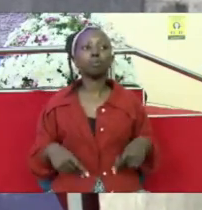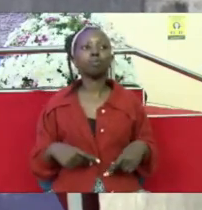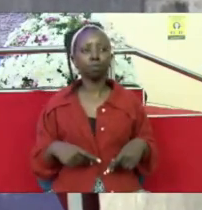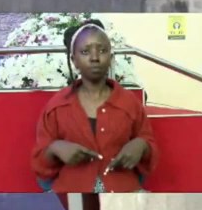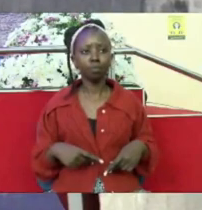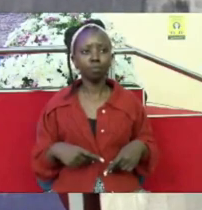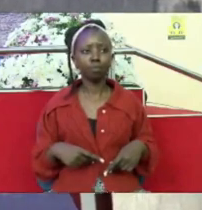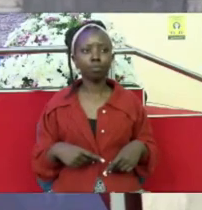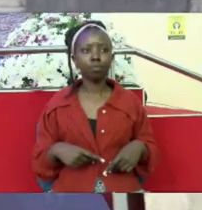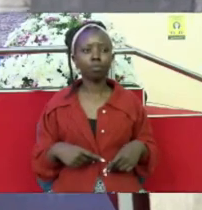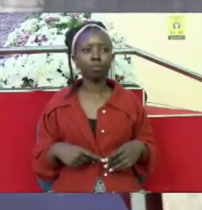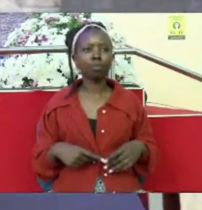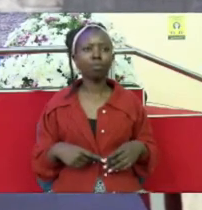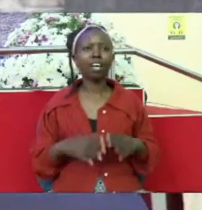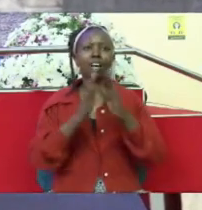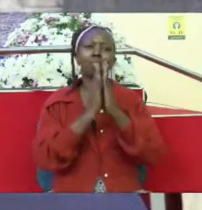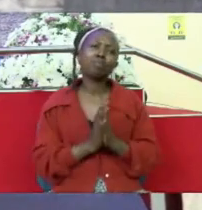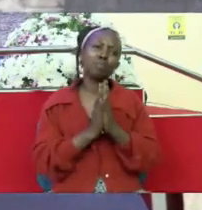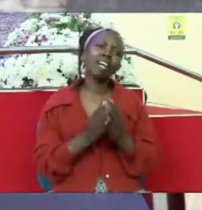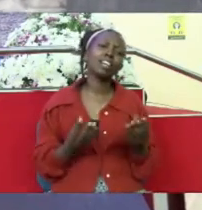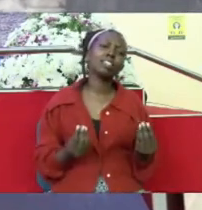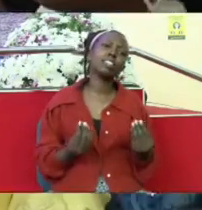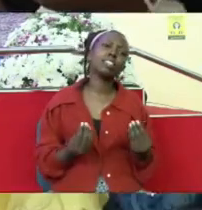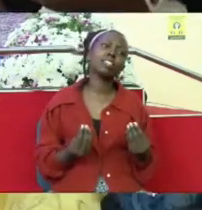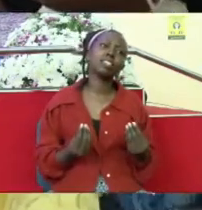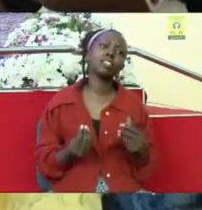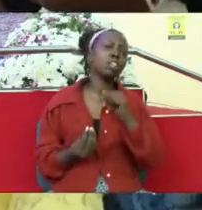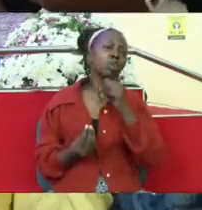Na haitaki mambo mengi. Nikutana na mwalimu